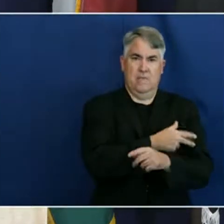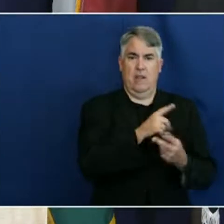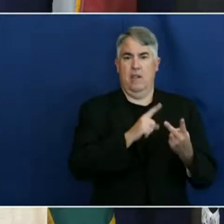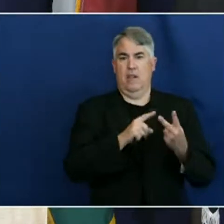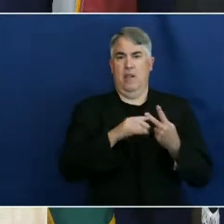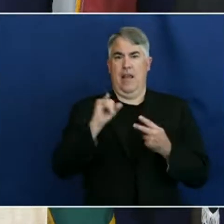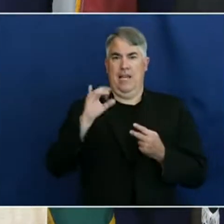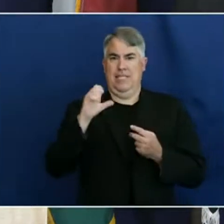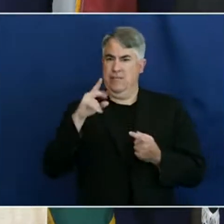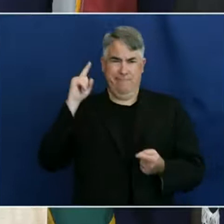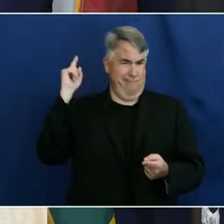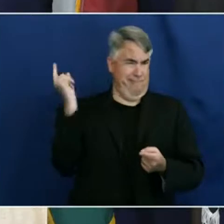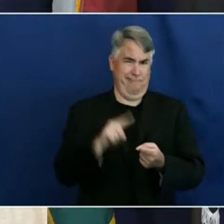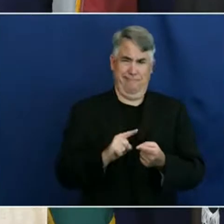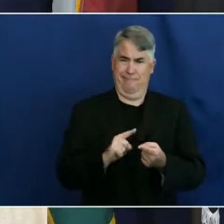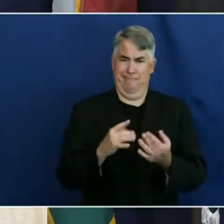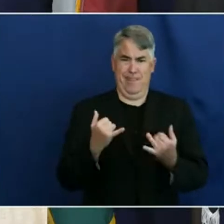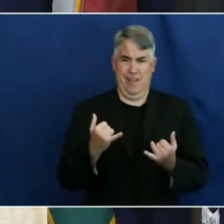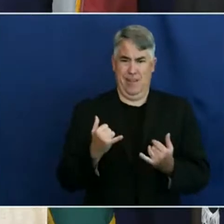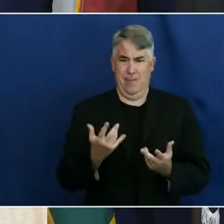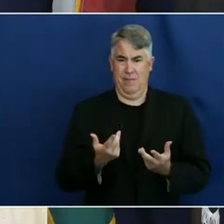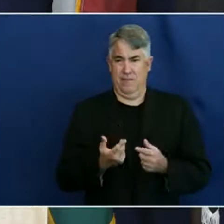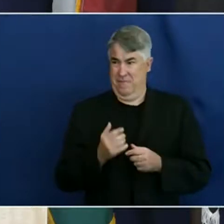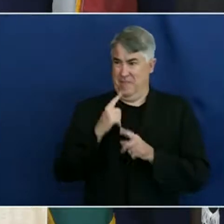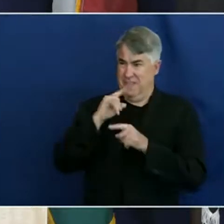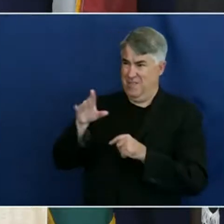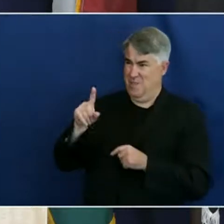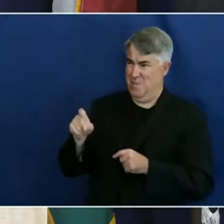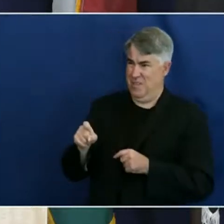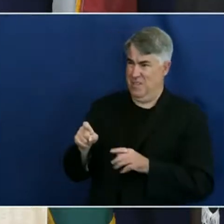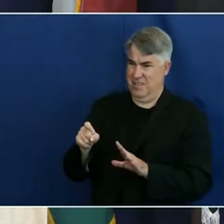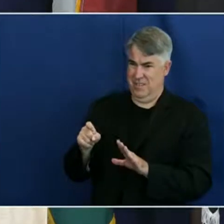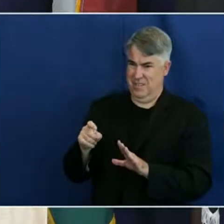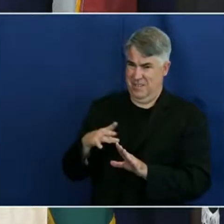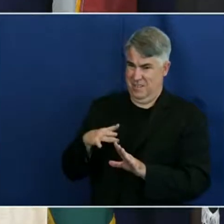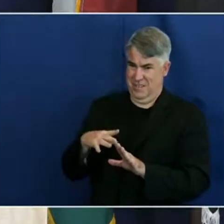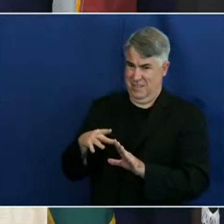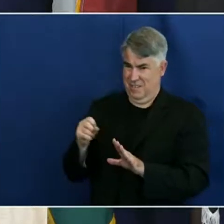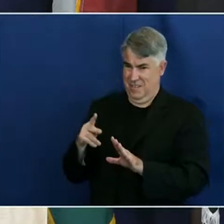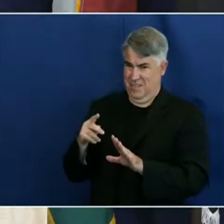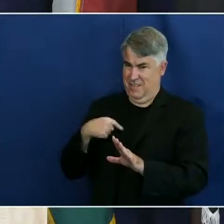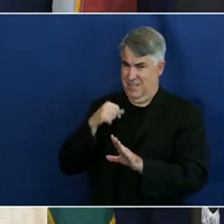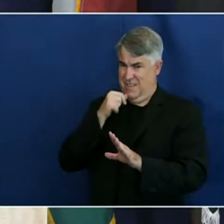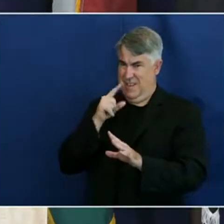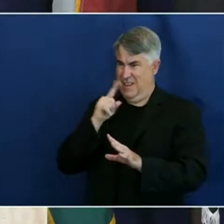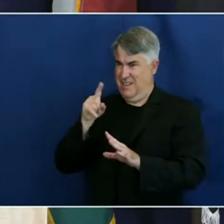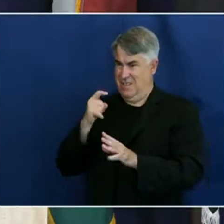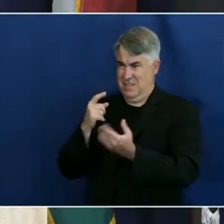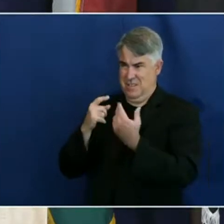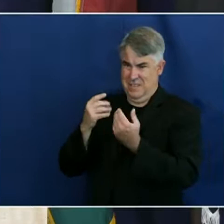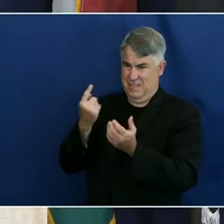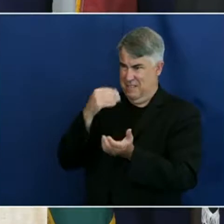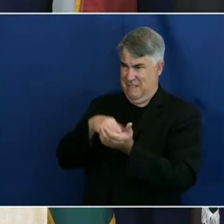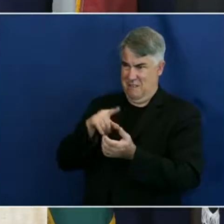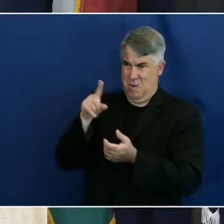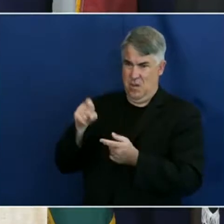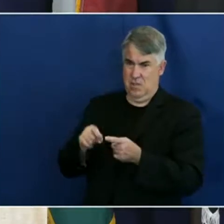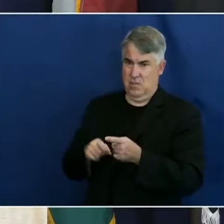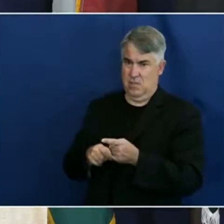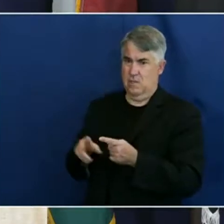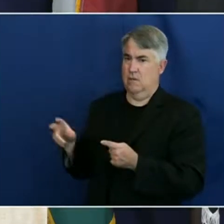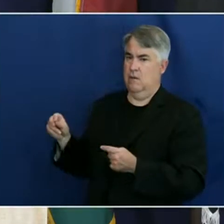that, can you refine your question if I didn't answer it? Oh, no, it's